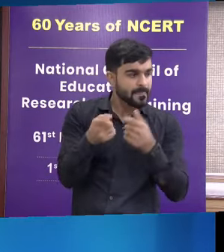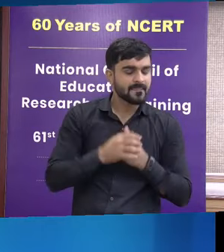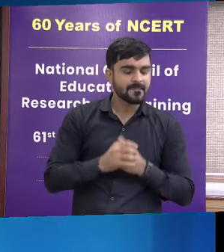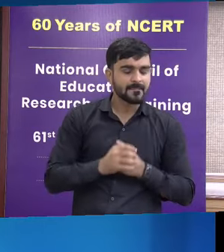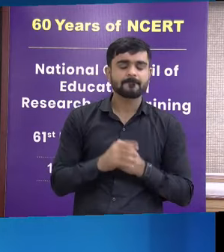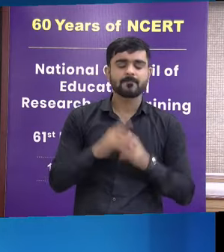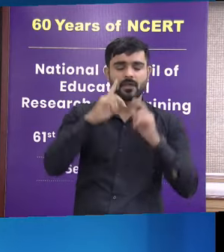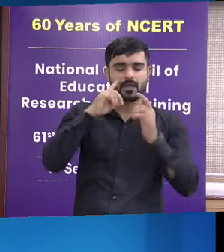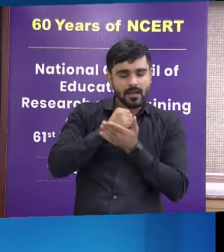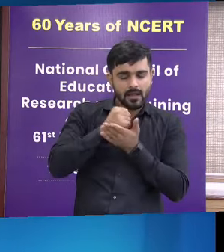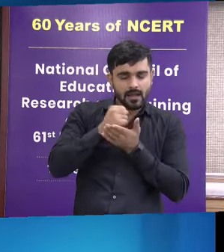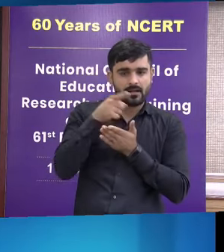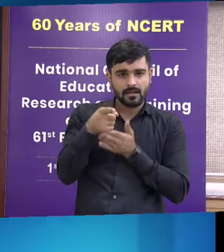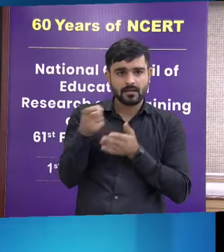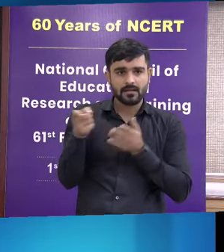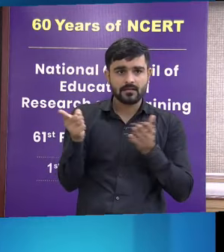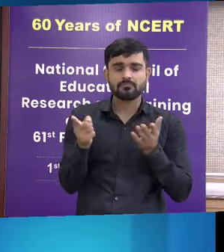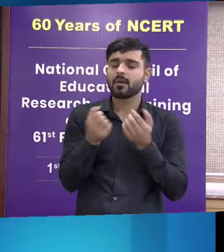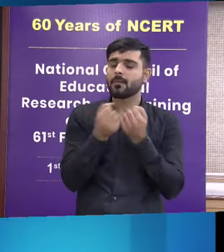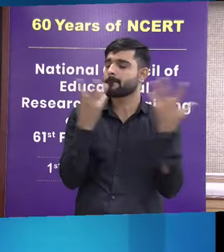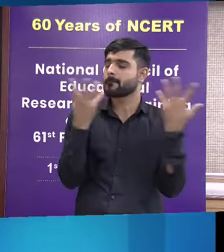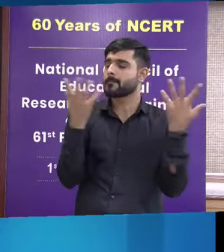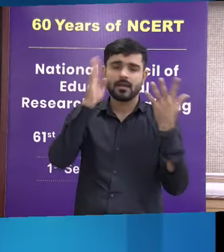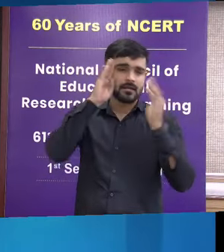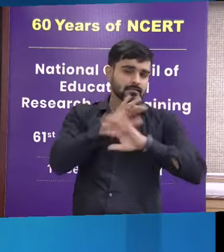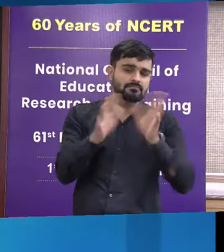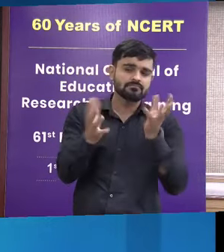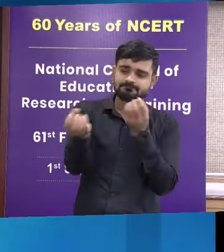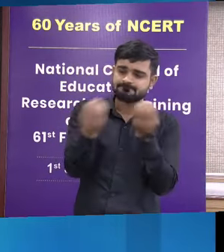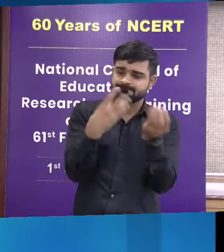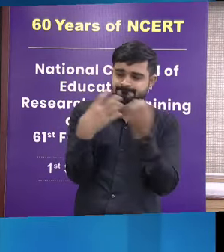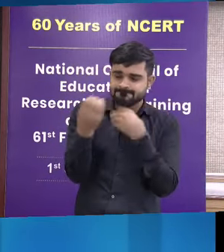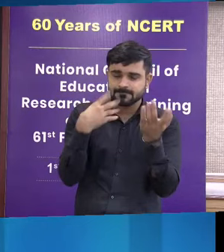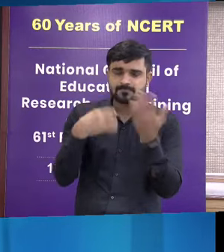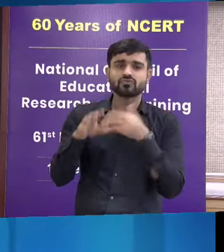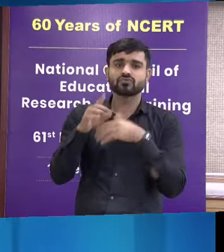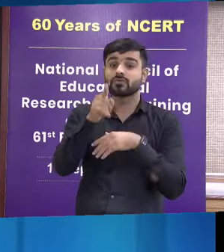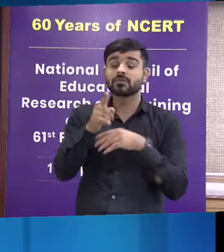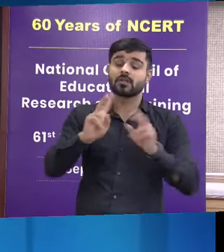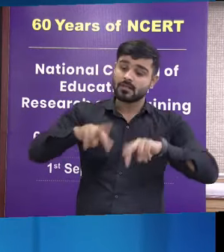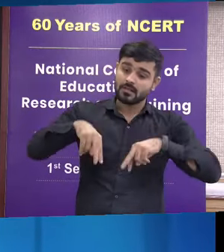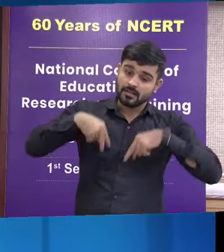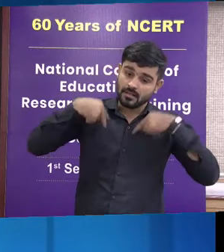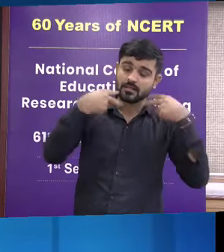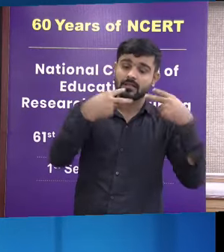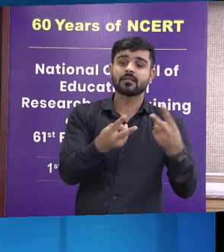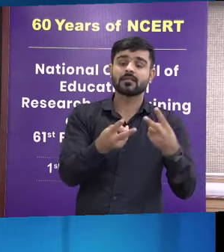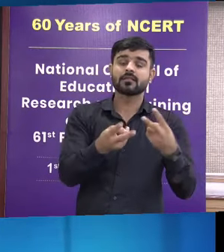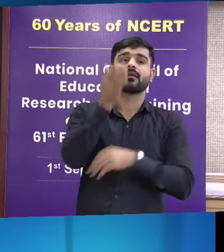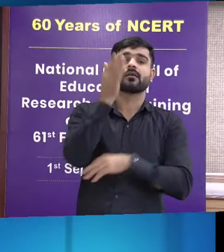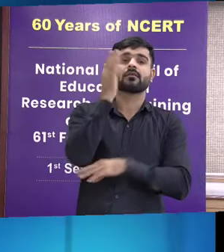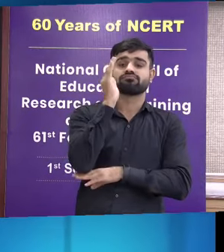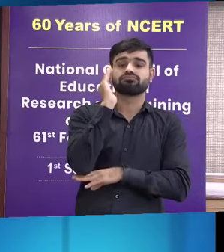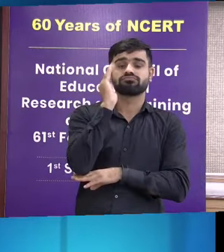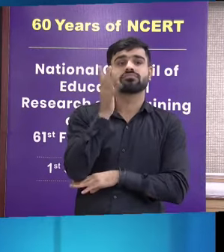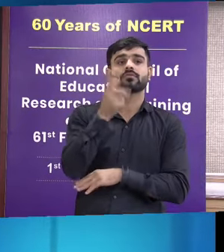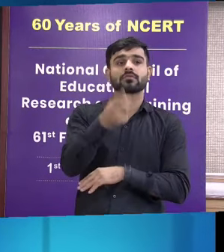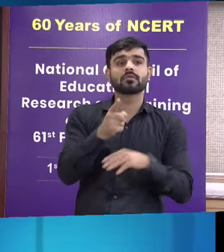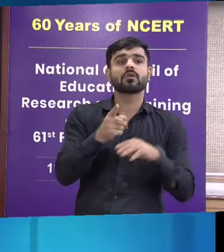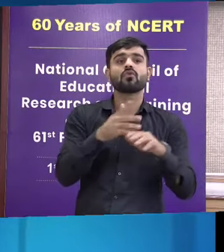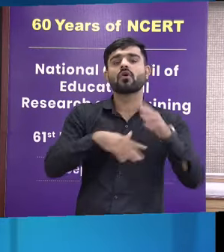try to get many information so that when you deliver lecture for campaigning